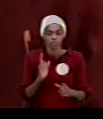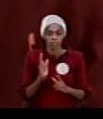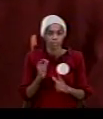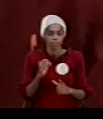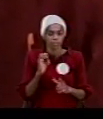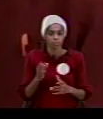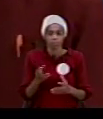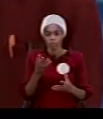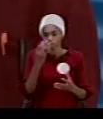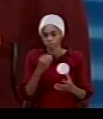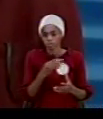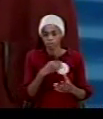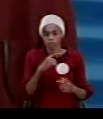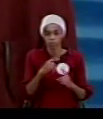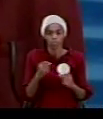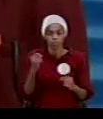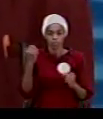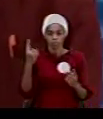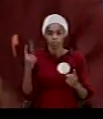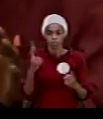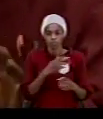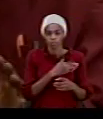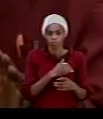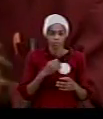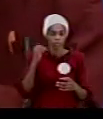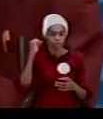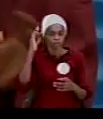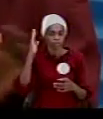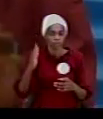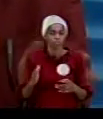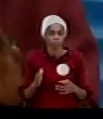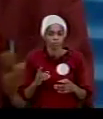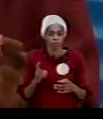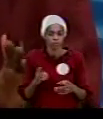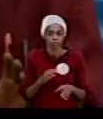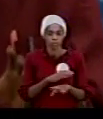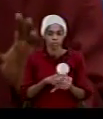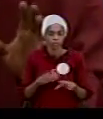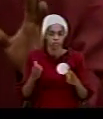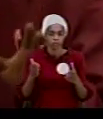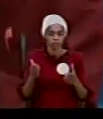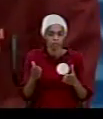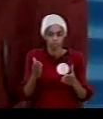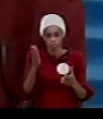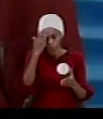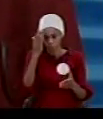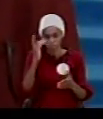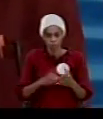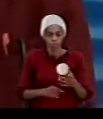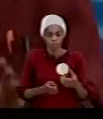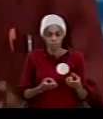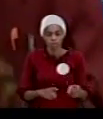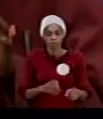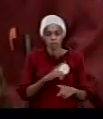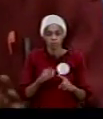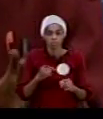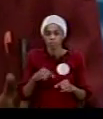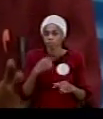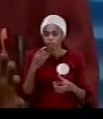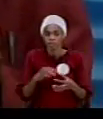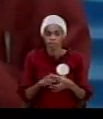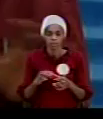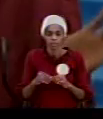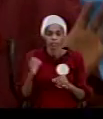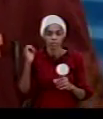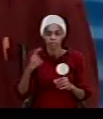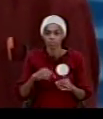wake up, and when she wake up, she will say that she don't know anything that happened. And when you are telling her story, she will say